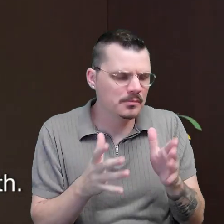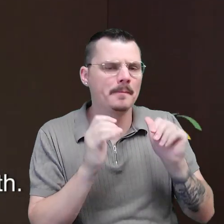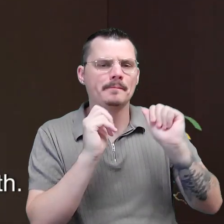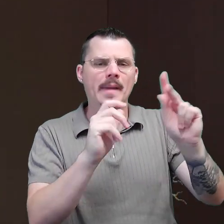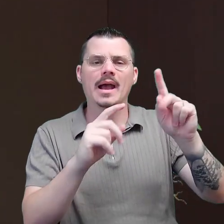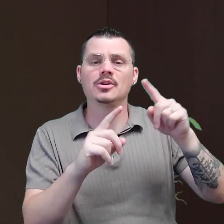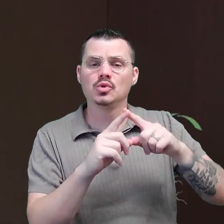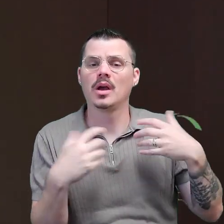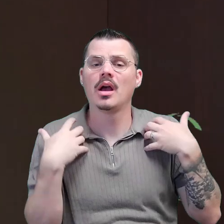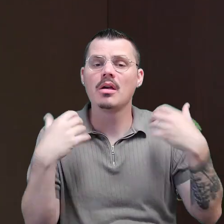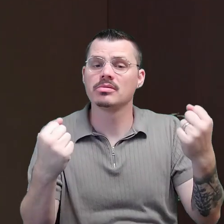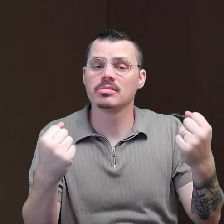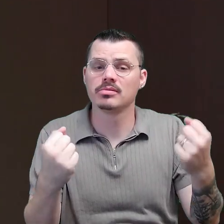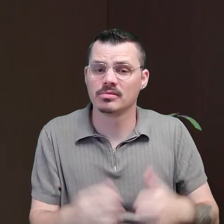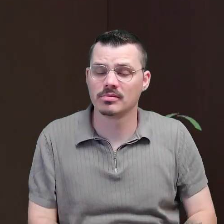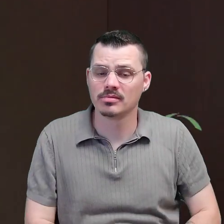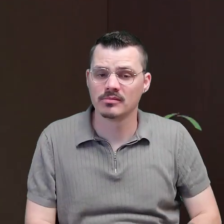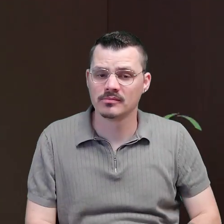to health.